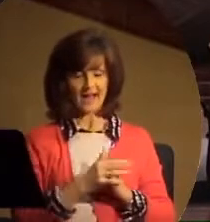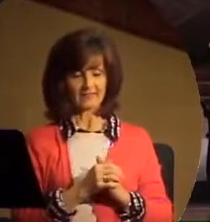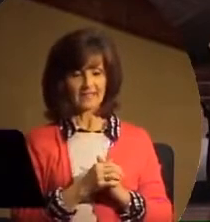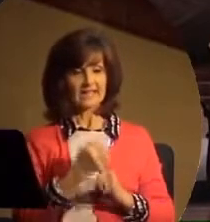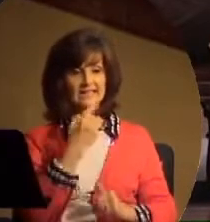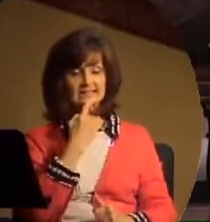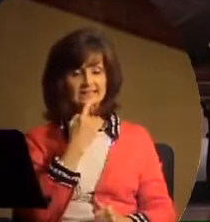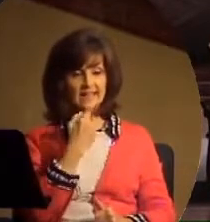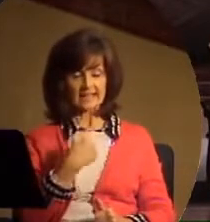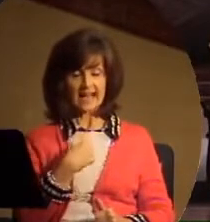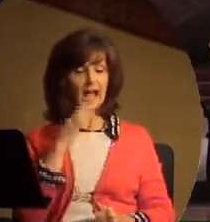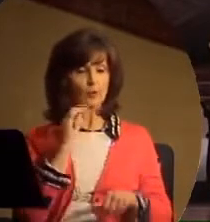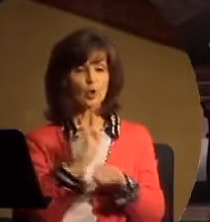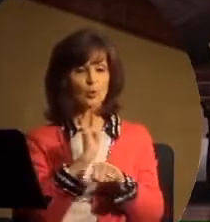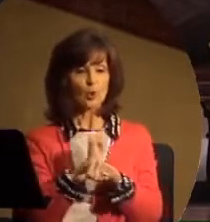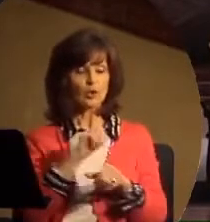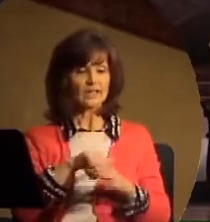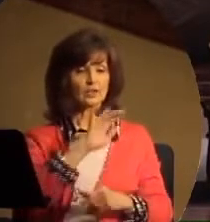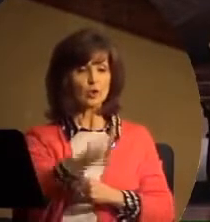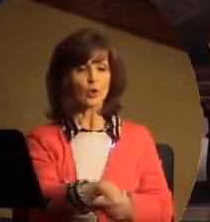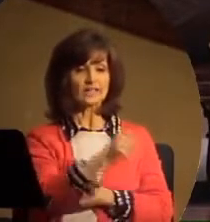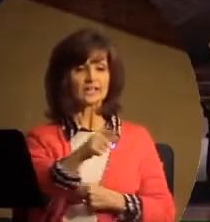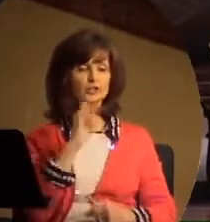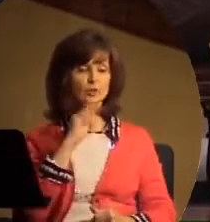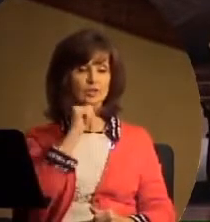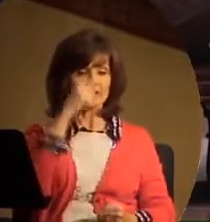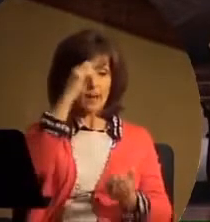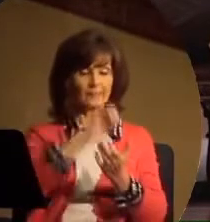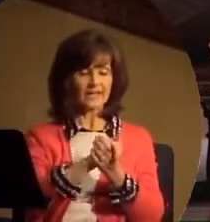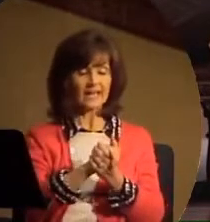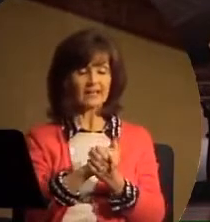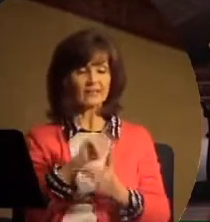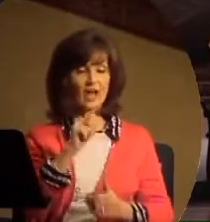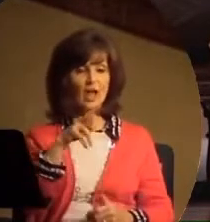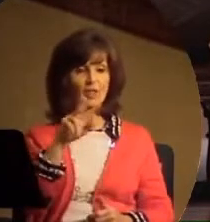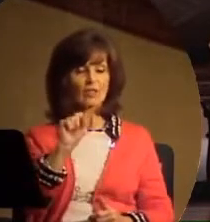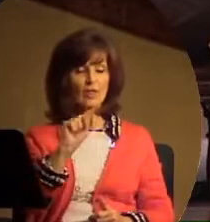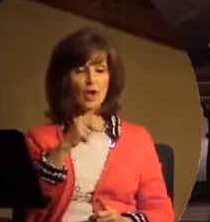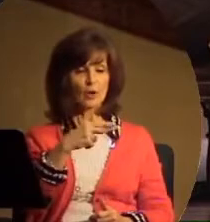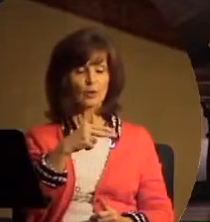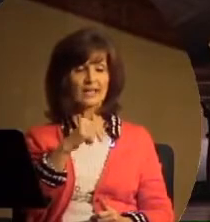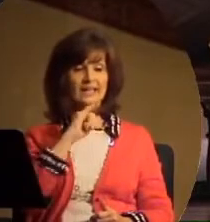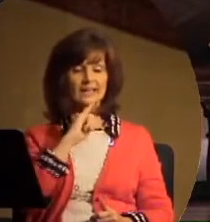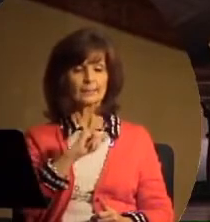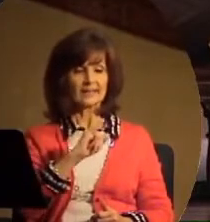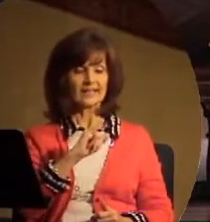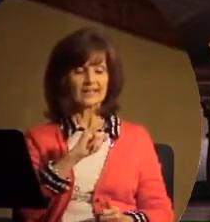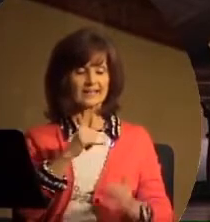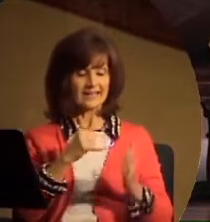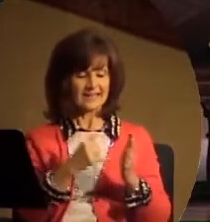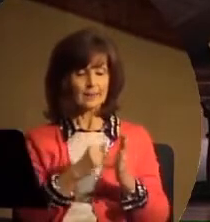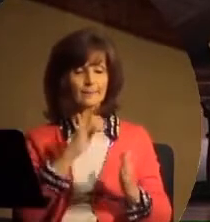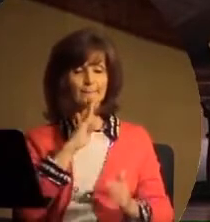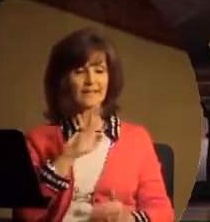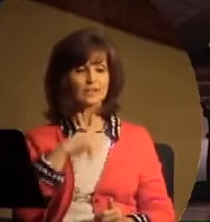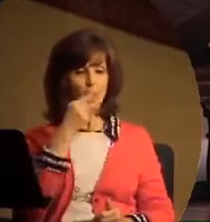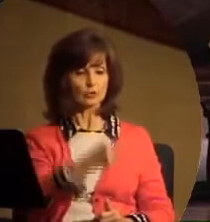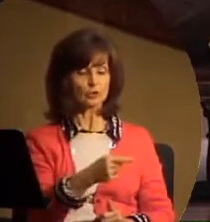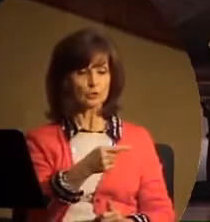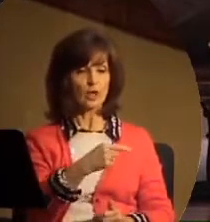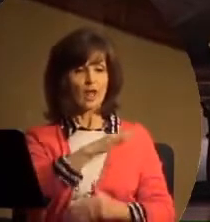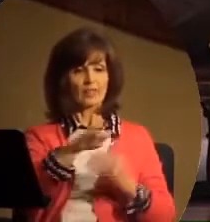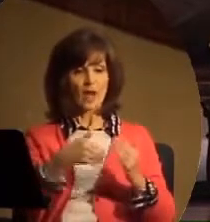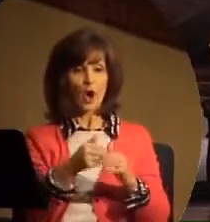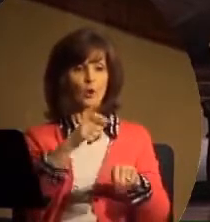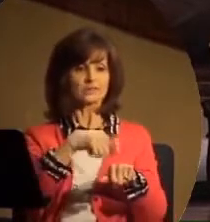said, I will work a work in your days which you will not believe, though it be told you. God said, the whole time you've been down